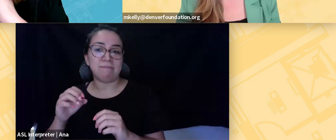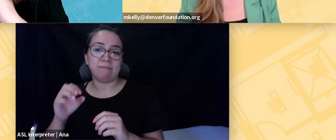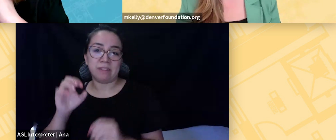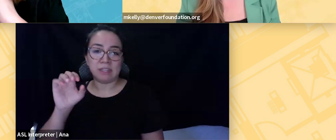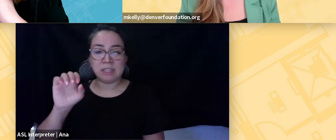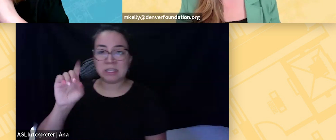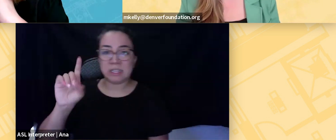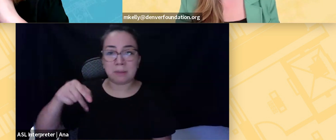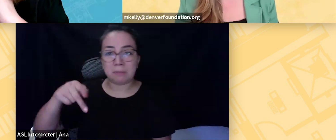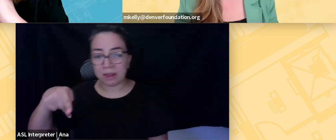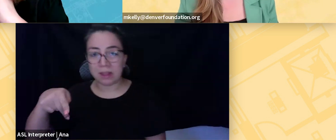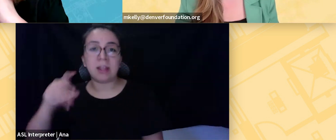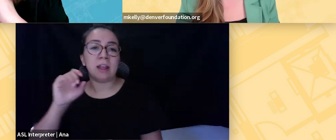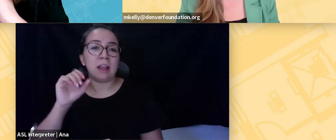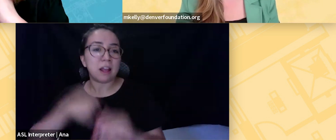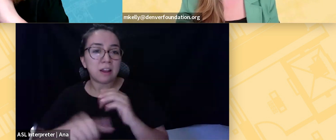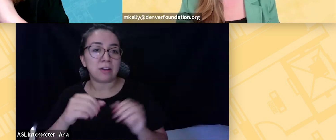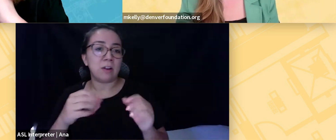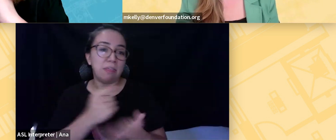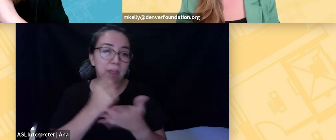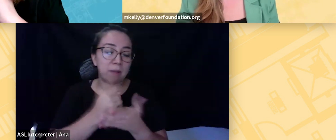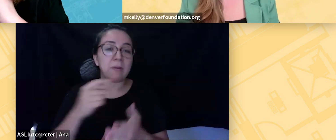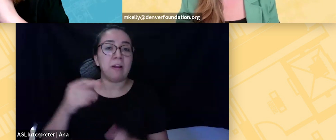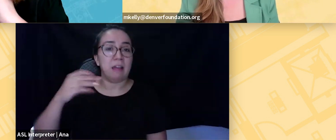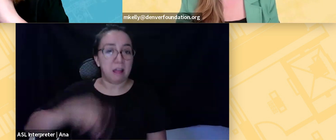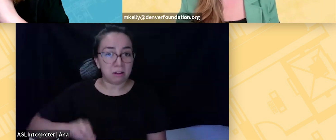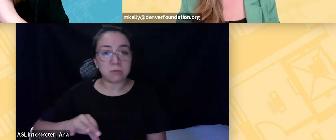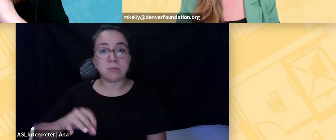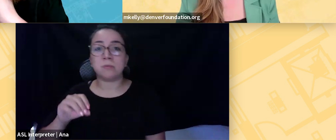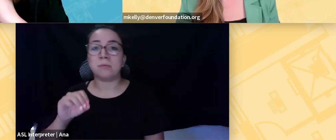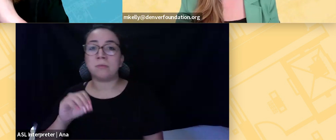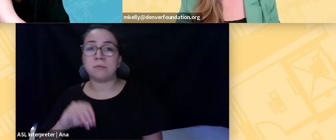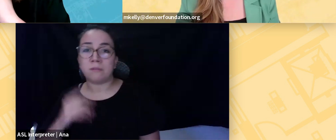expanding behavioral health services or therapy eligible?